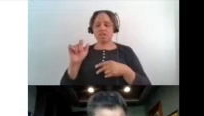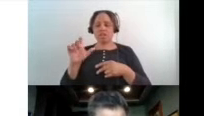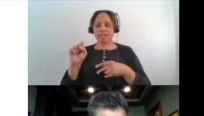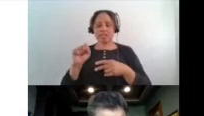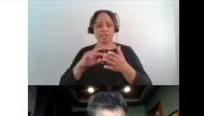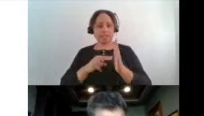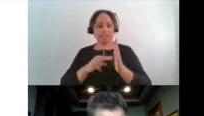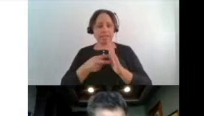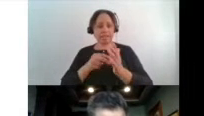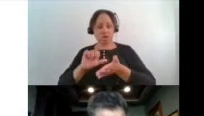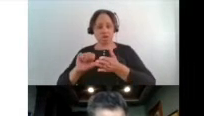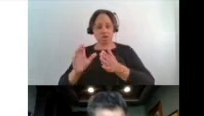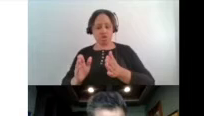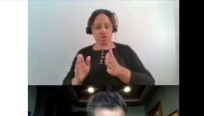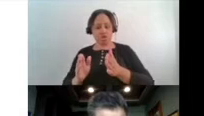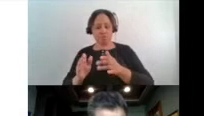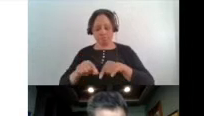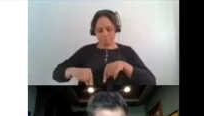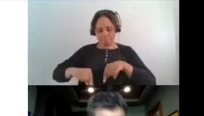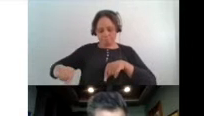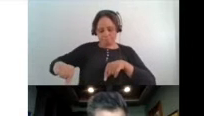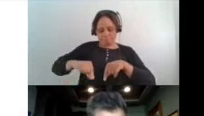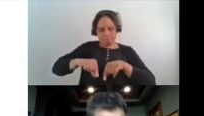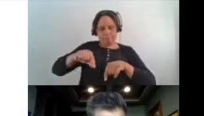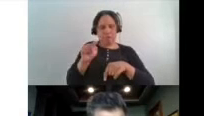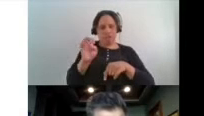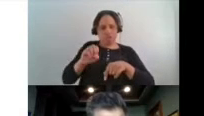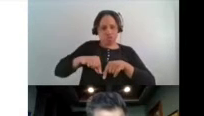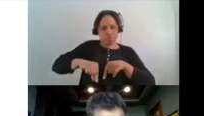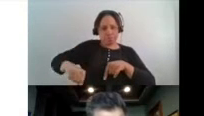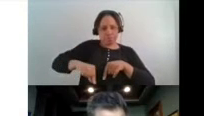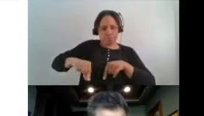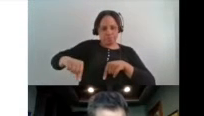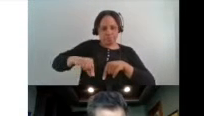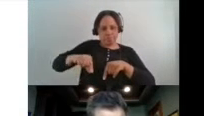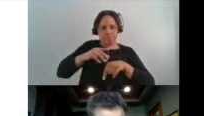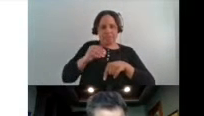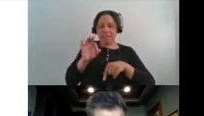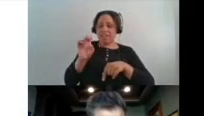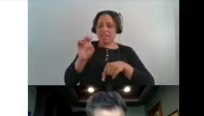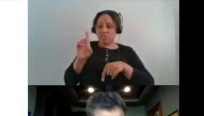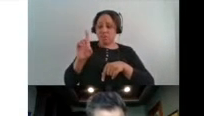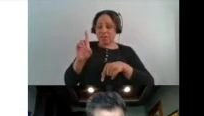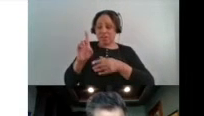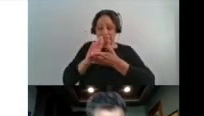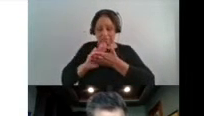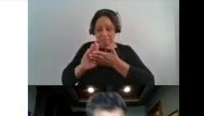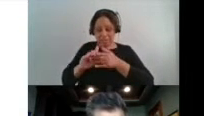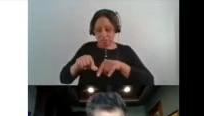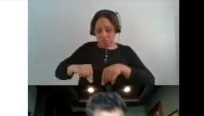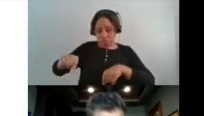empty space in your belly, and there's fluid that's clean that goes and hangs out in that belly,